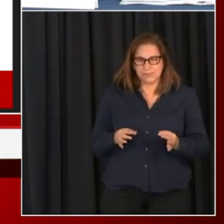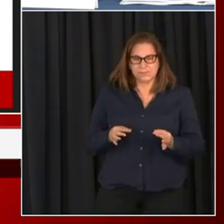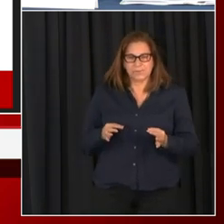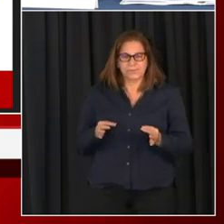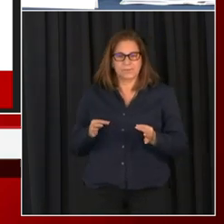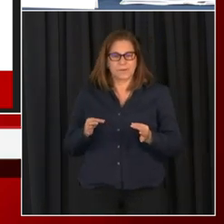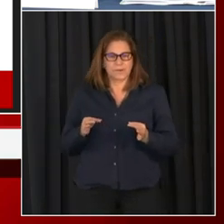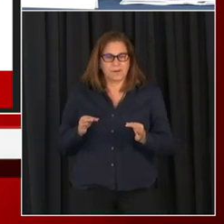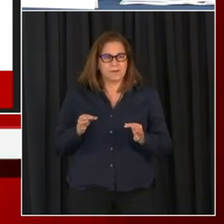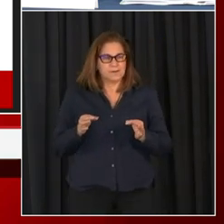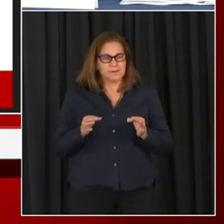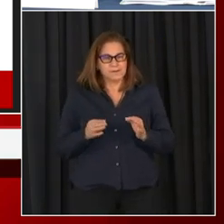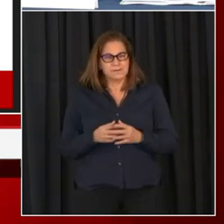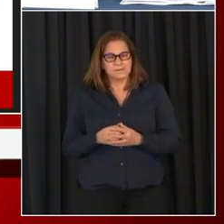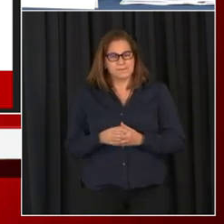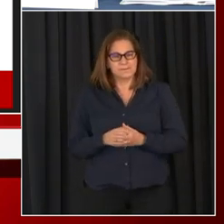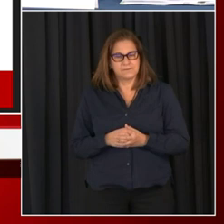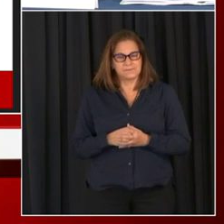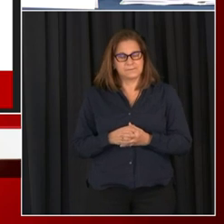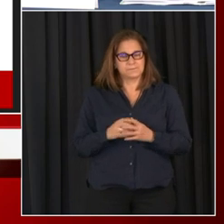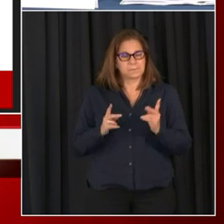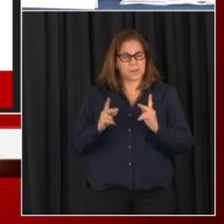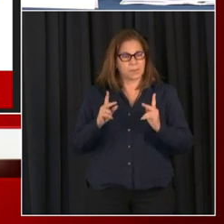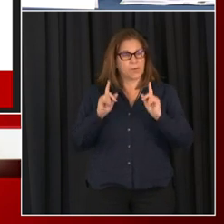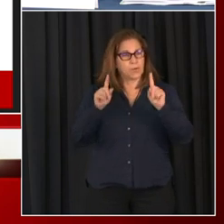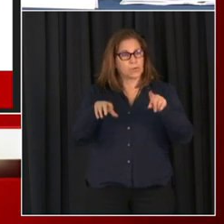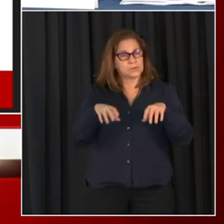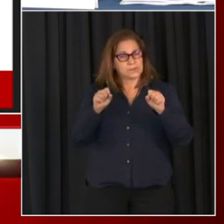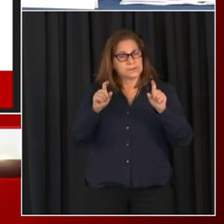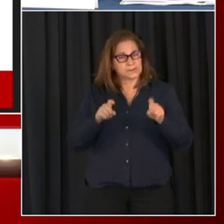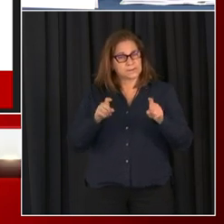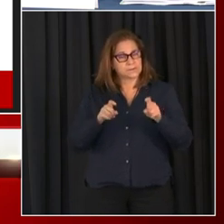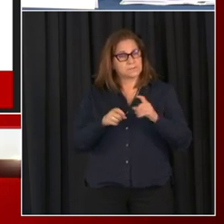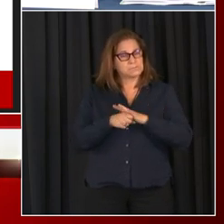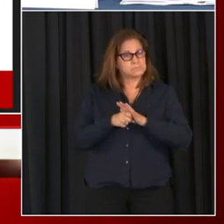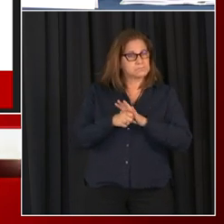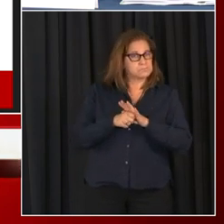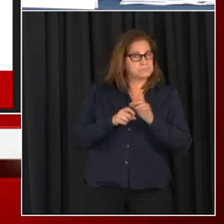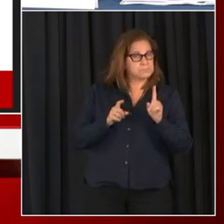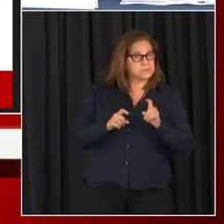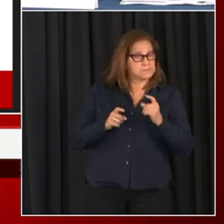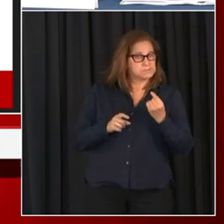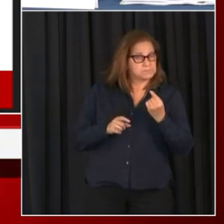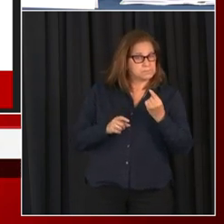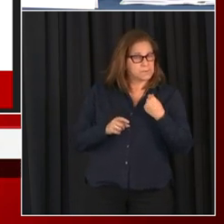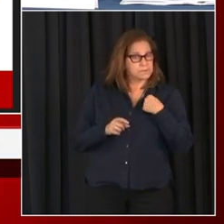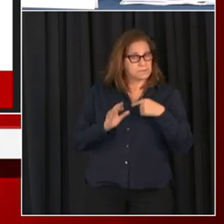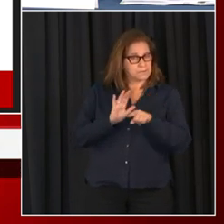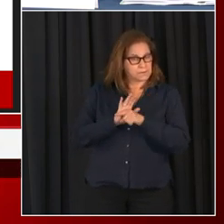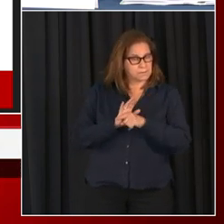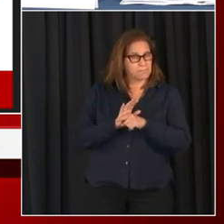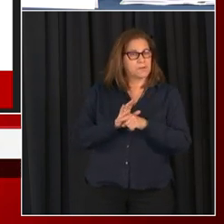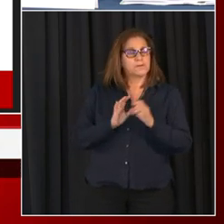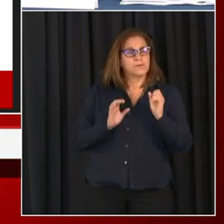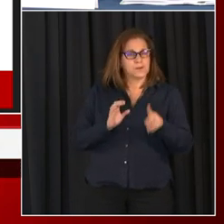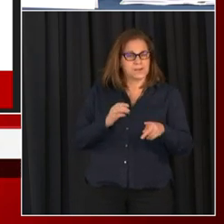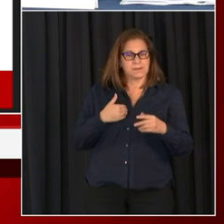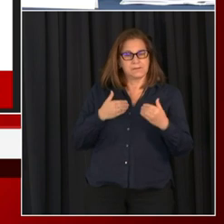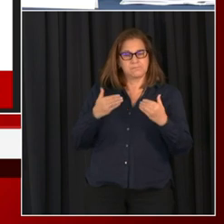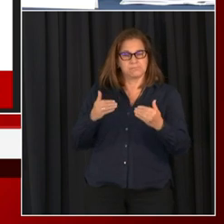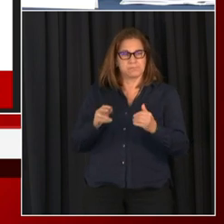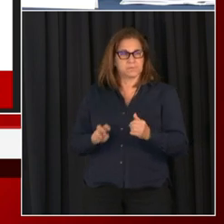to get a test to make sure that they are COVID-free before they travel. If you're using this strategy and